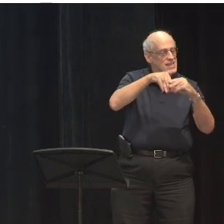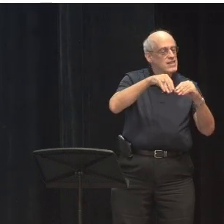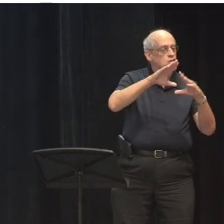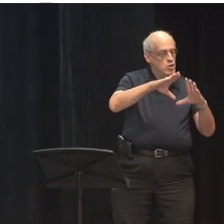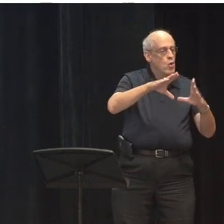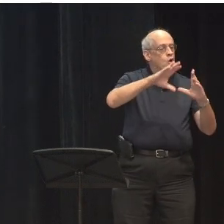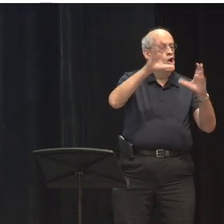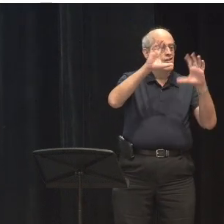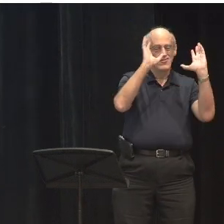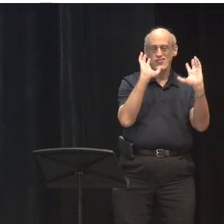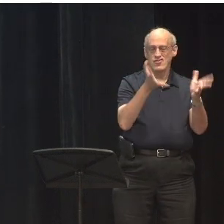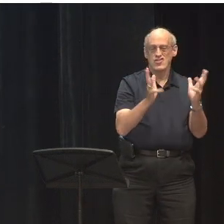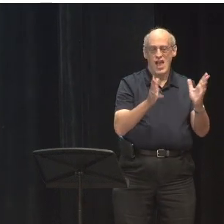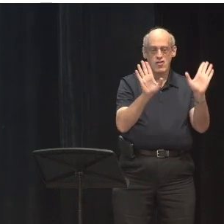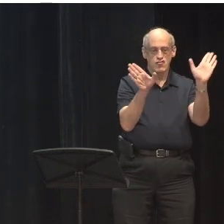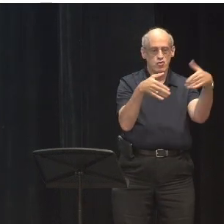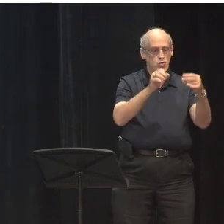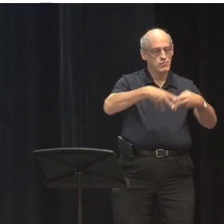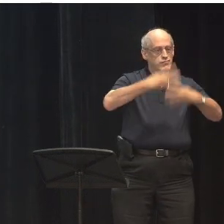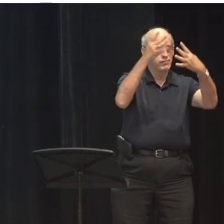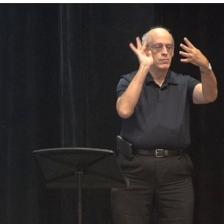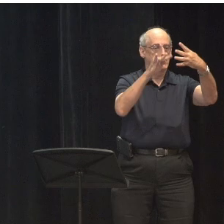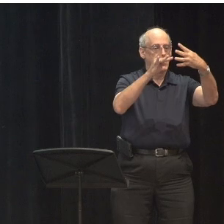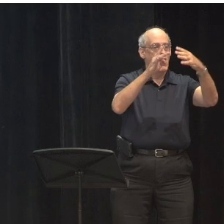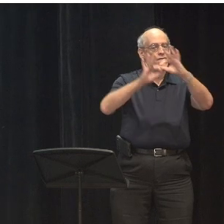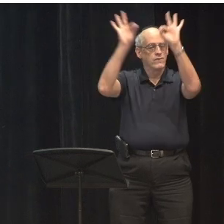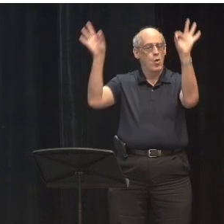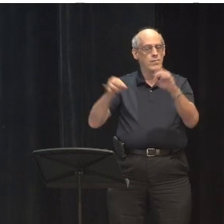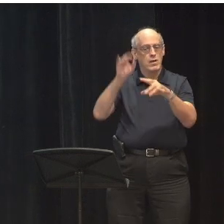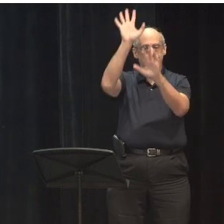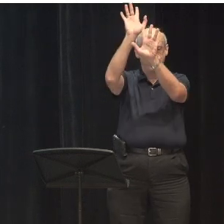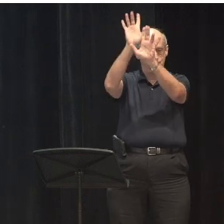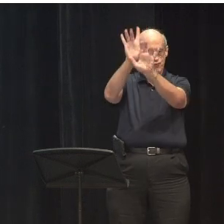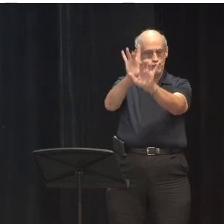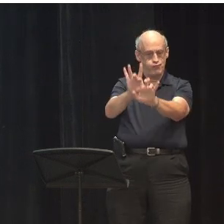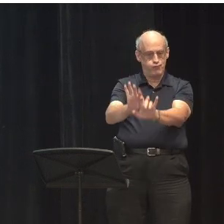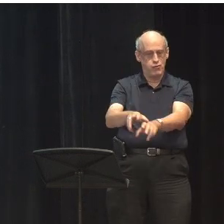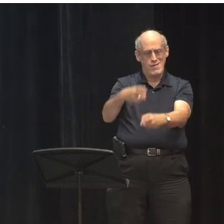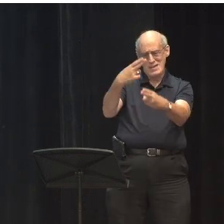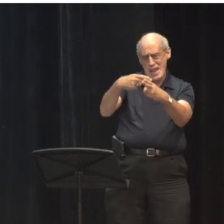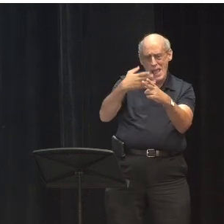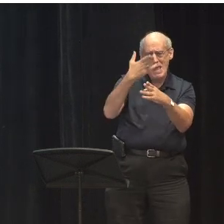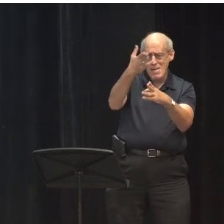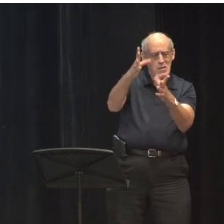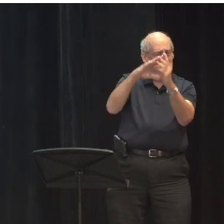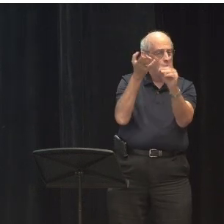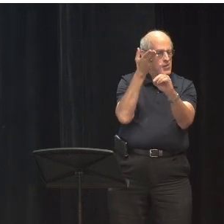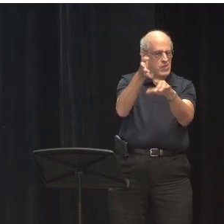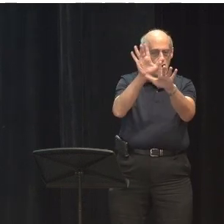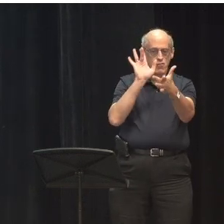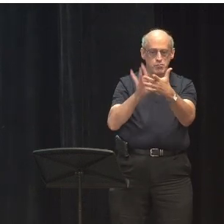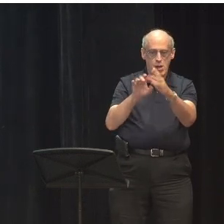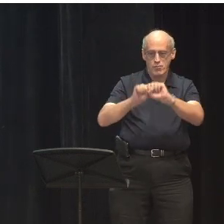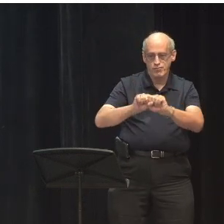Zoom chat. The link will take you to a virtual form, and there you can submit your name to comment.